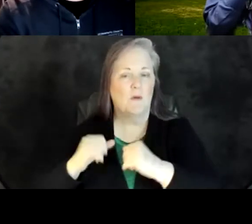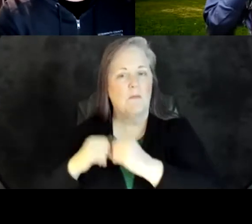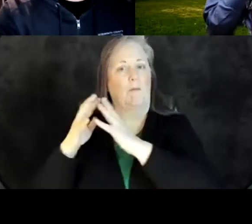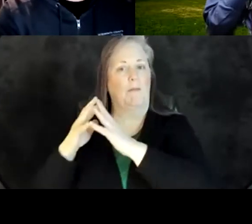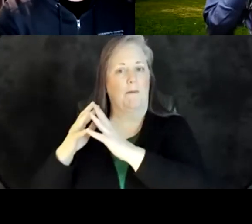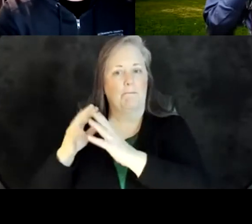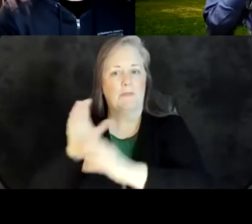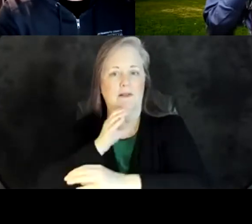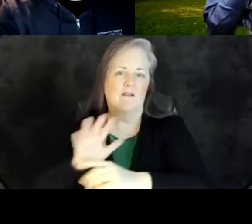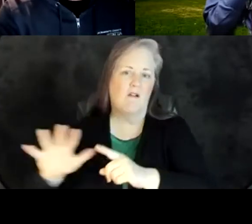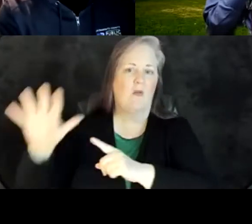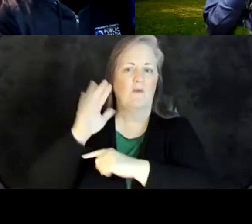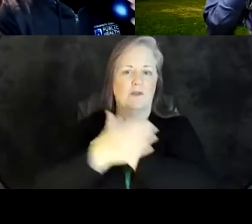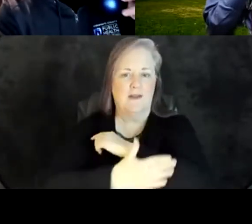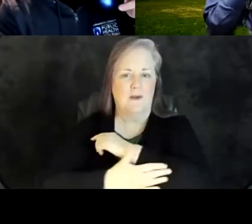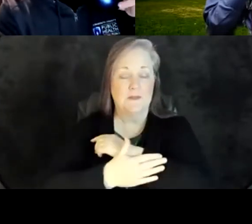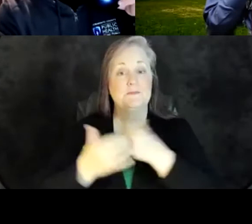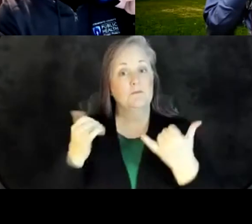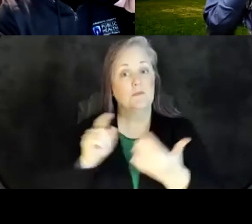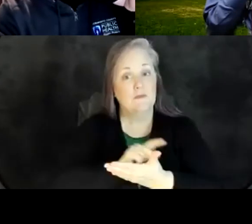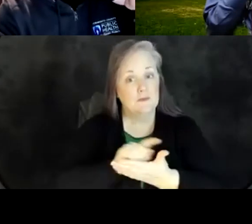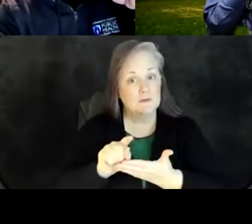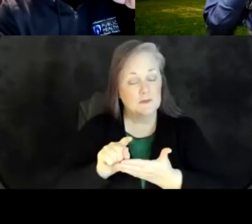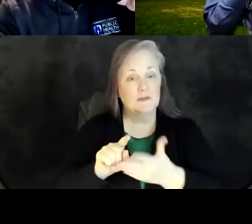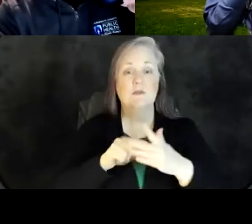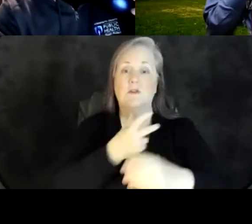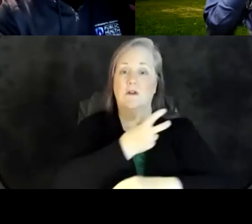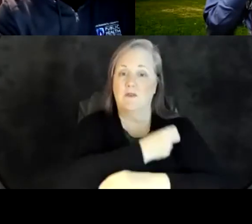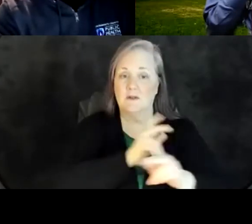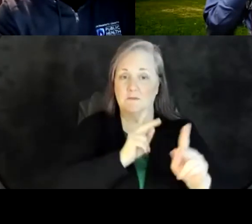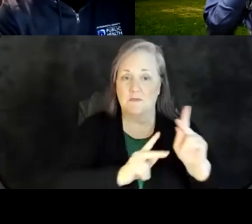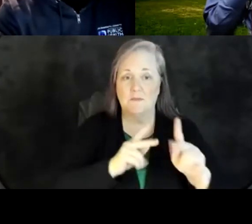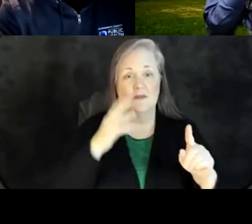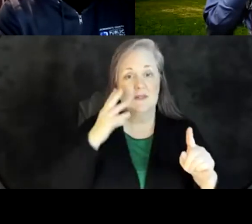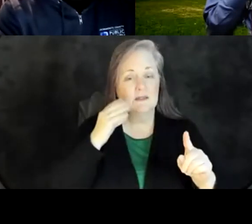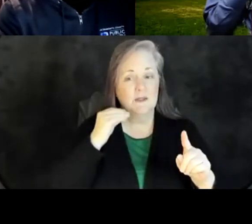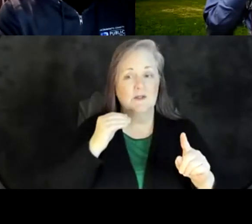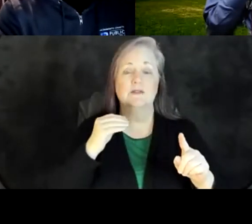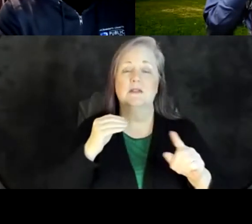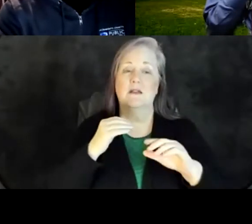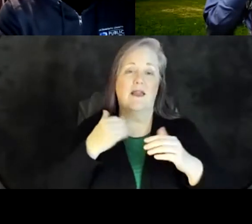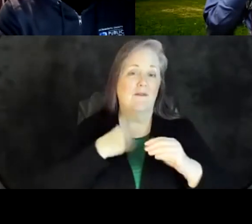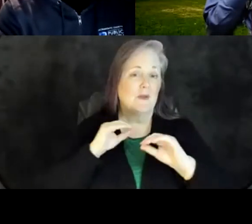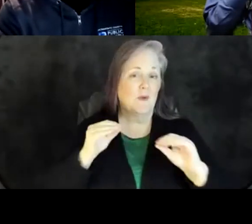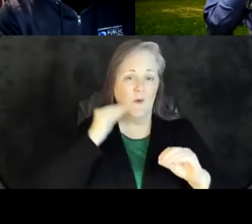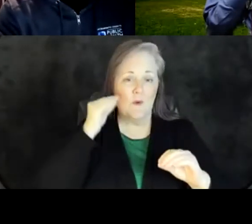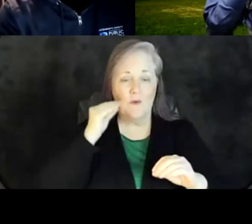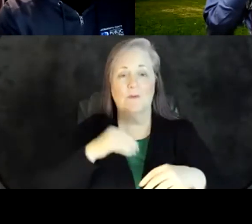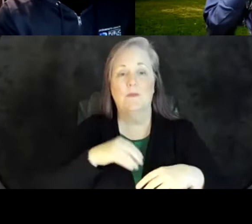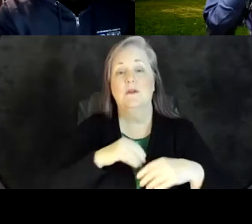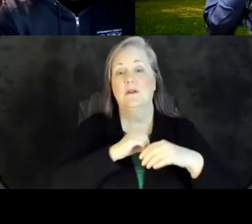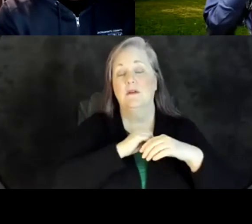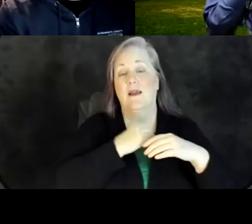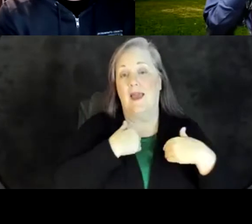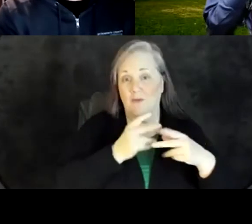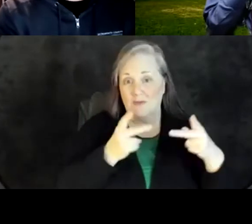Sacramento County. This week, we also started vaccinating persons experiencing homelessness, both sheltered and unsheltered.